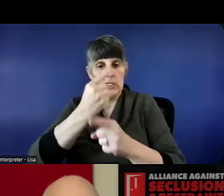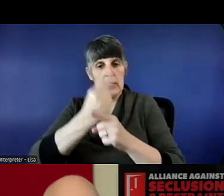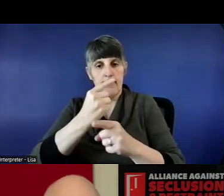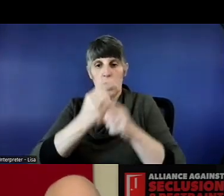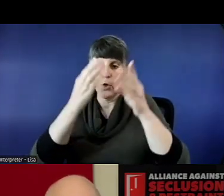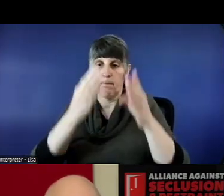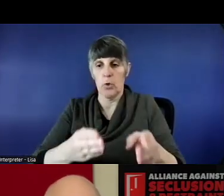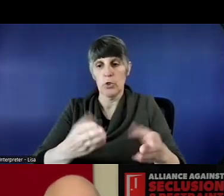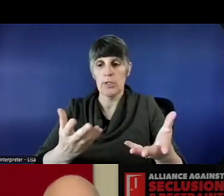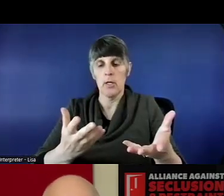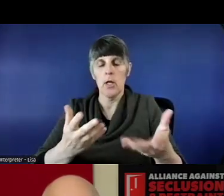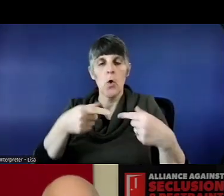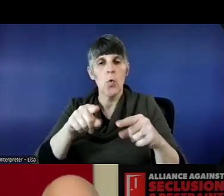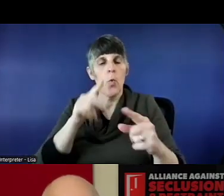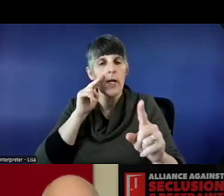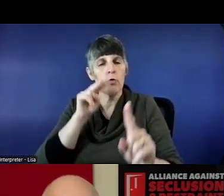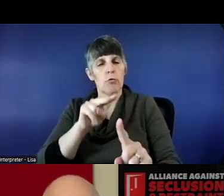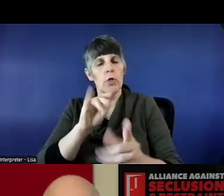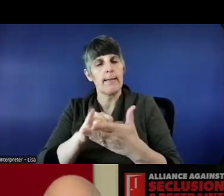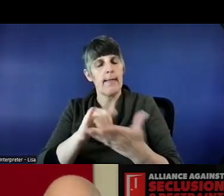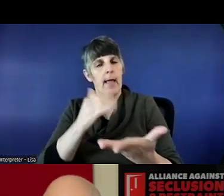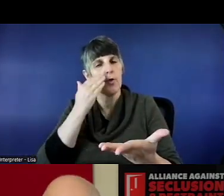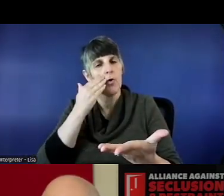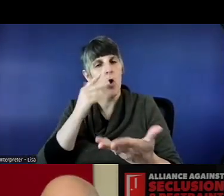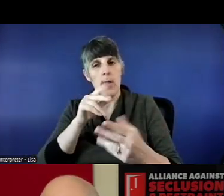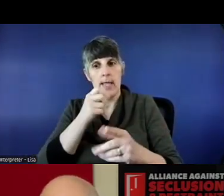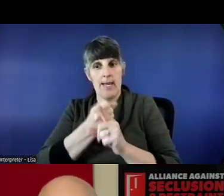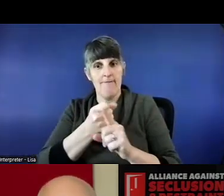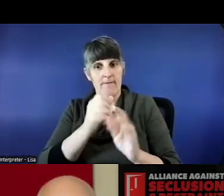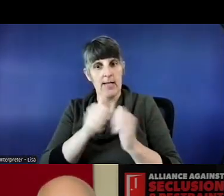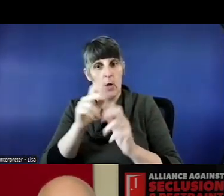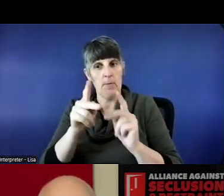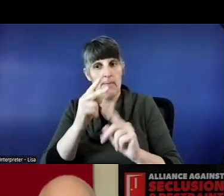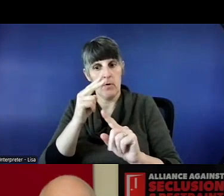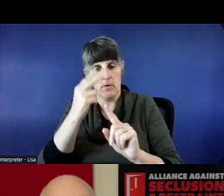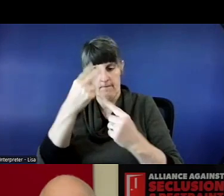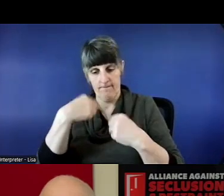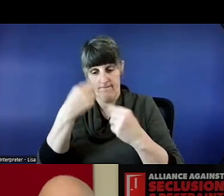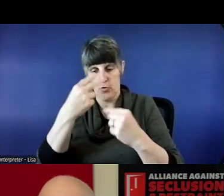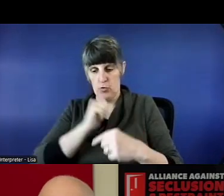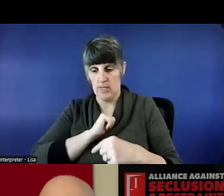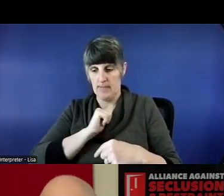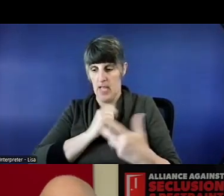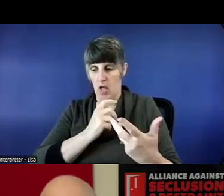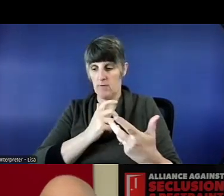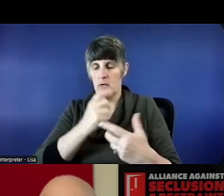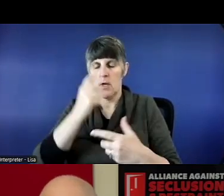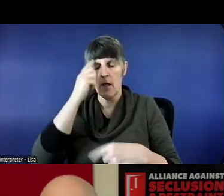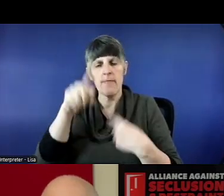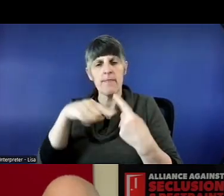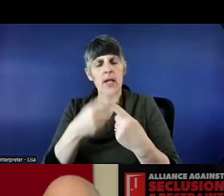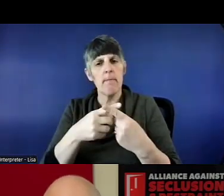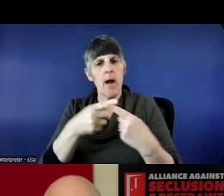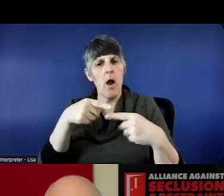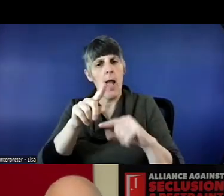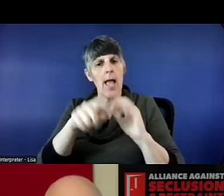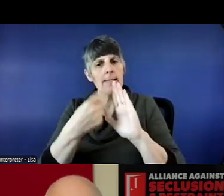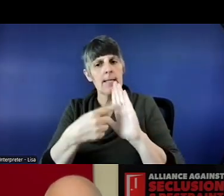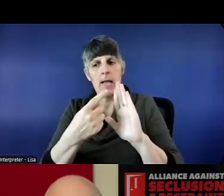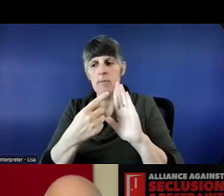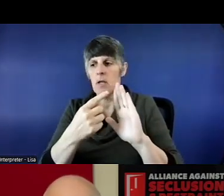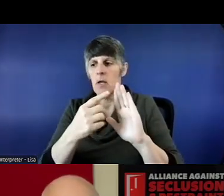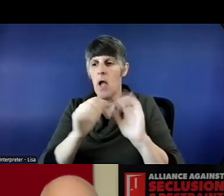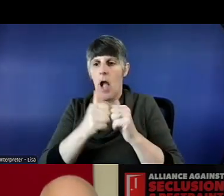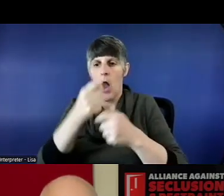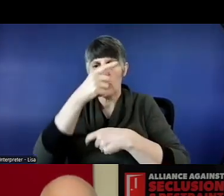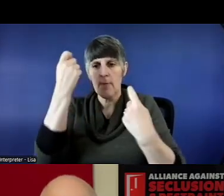person. When you look at it, it affects how people view themselves. Think about at times how traumatizing